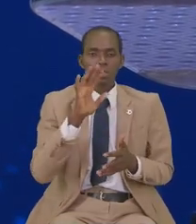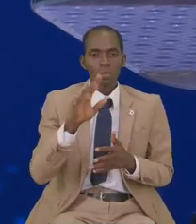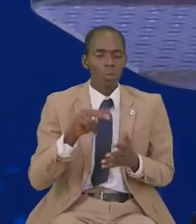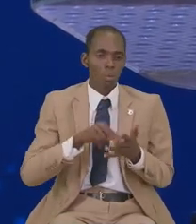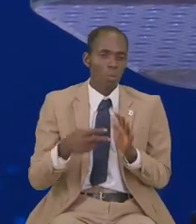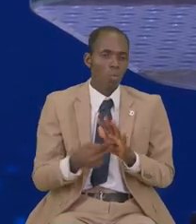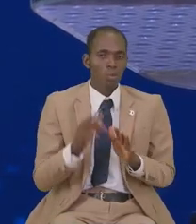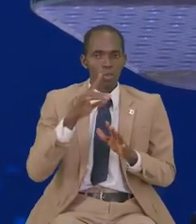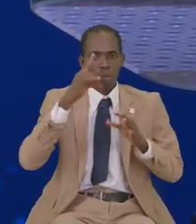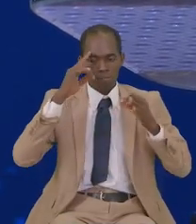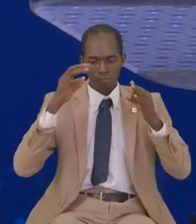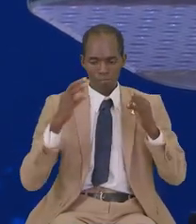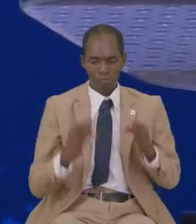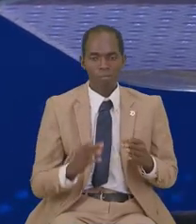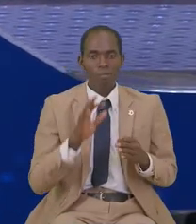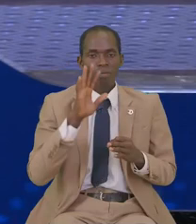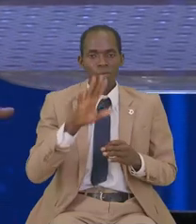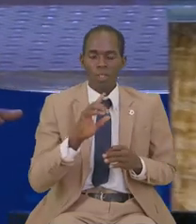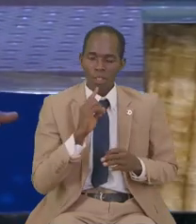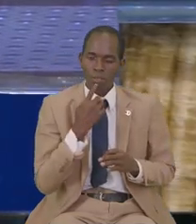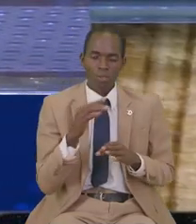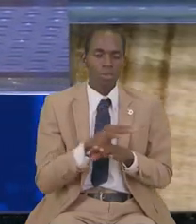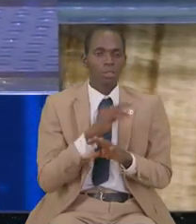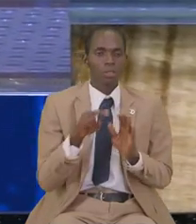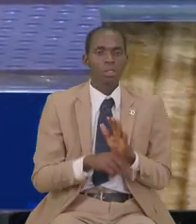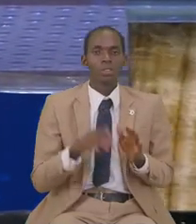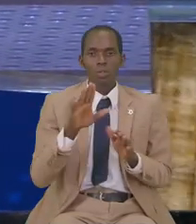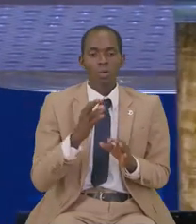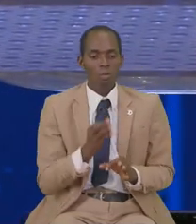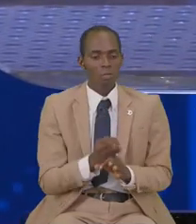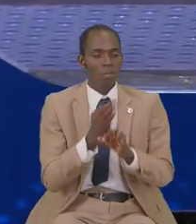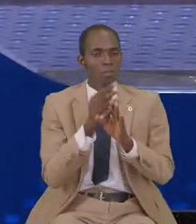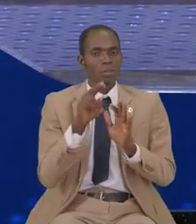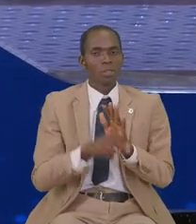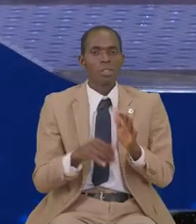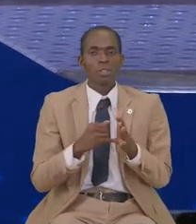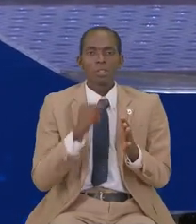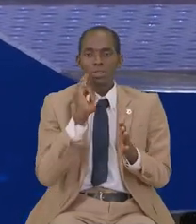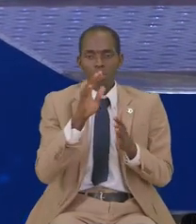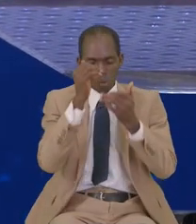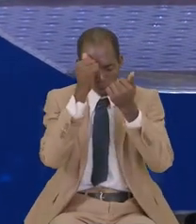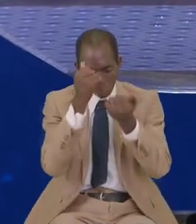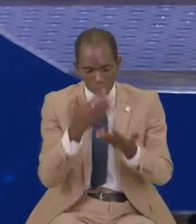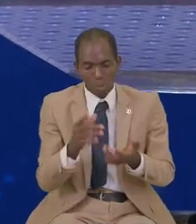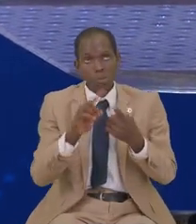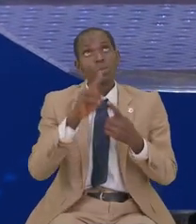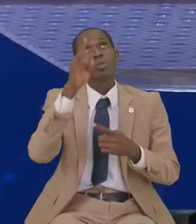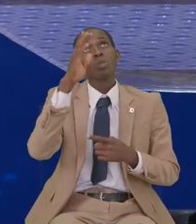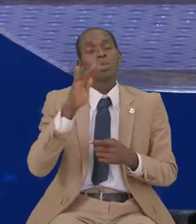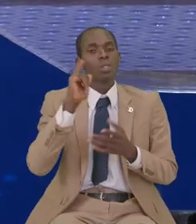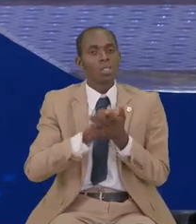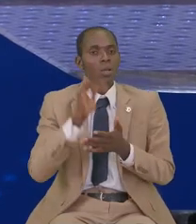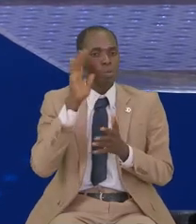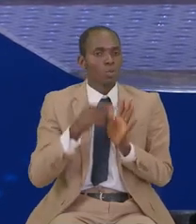determination. It is your diligence. It is your faithfulness. It is your obedience to the word of God that will show that you